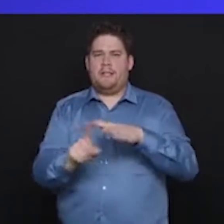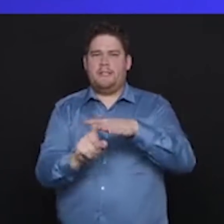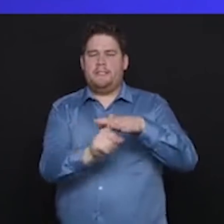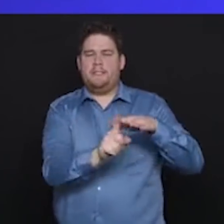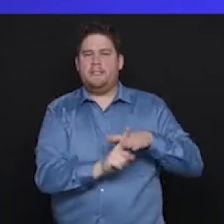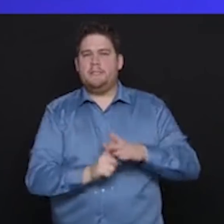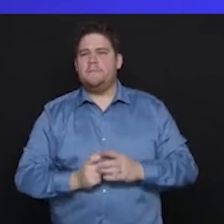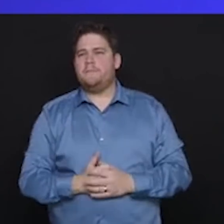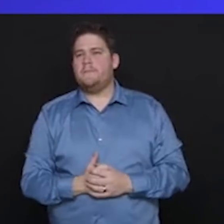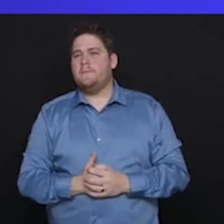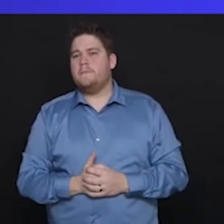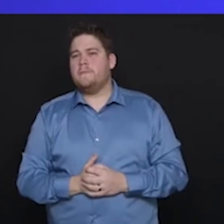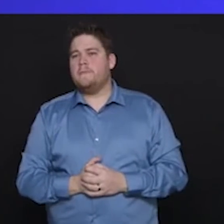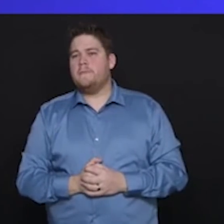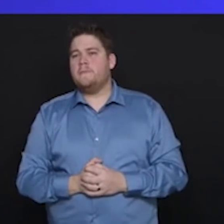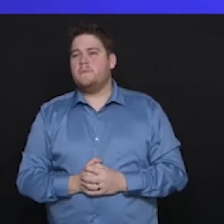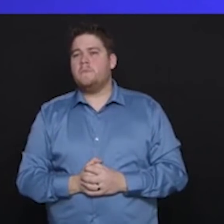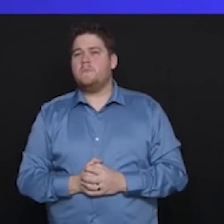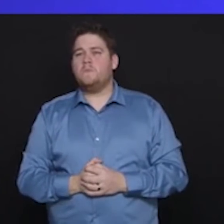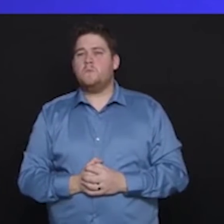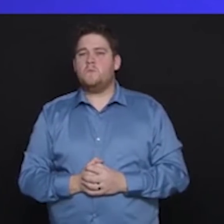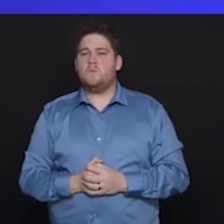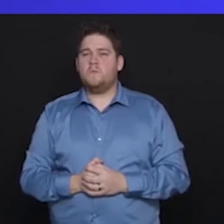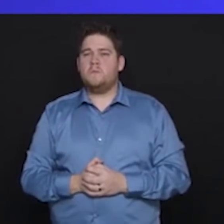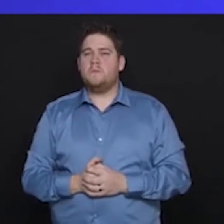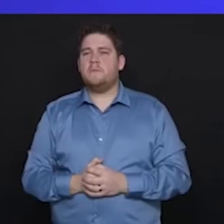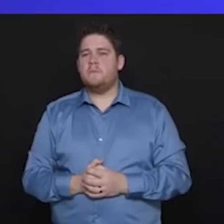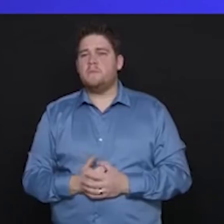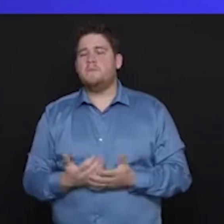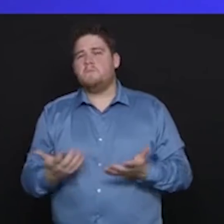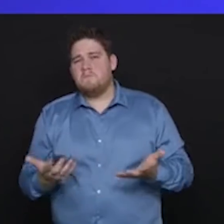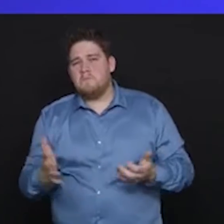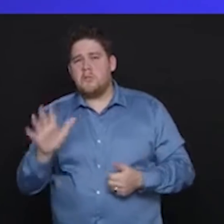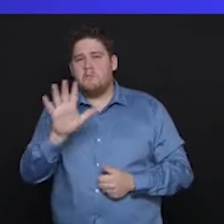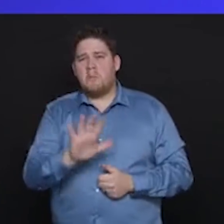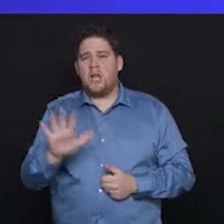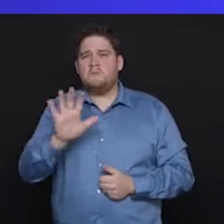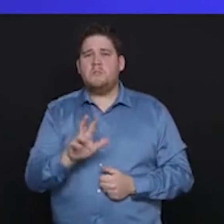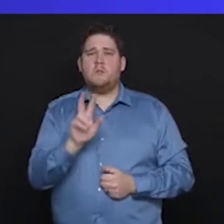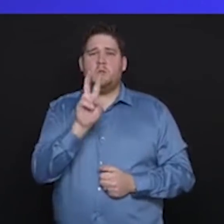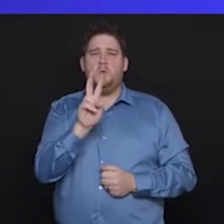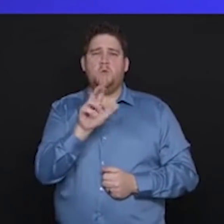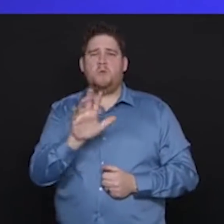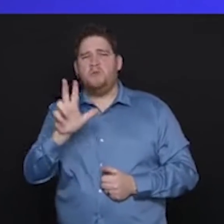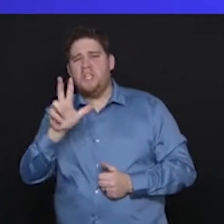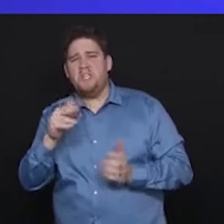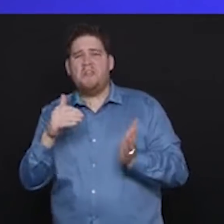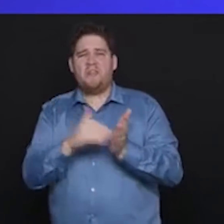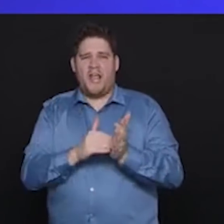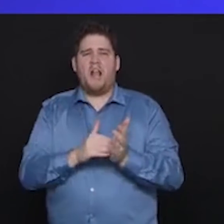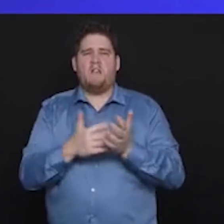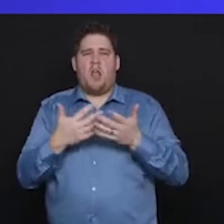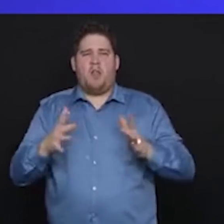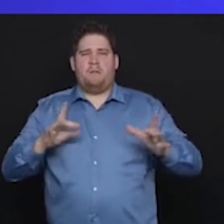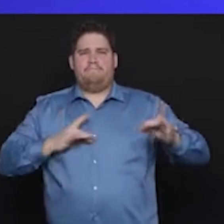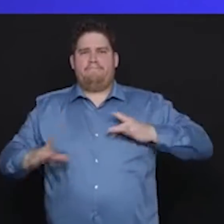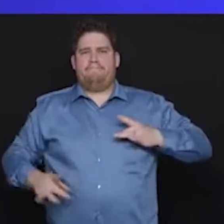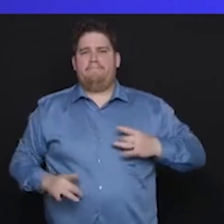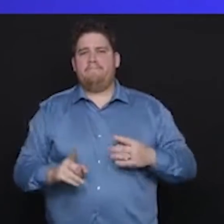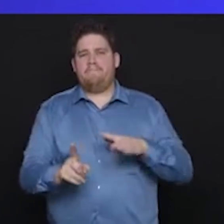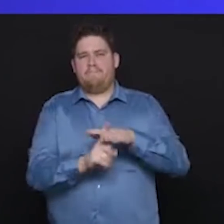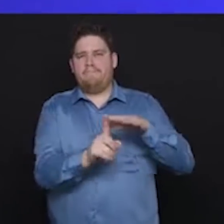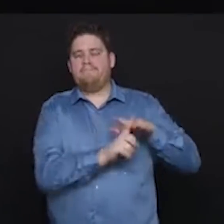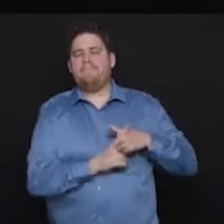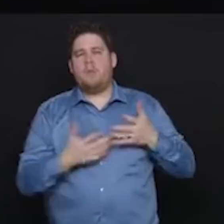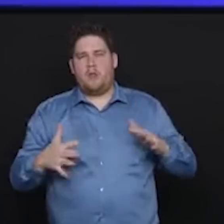3,000 people probably in the province that were infected at that point in time. But again, these are just